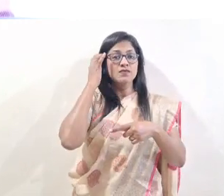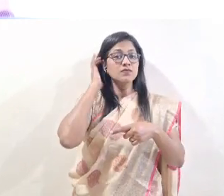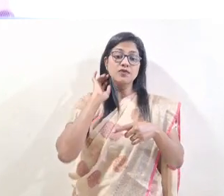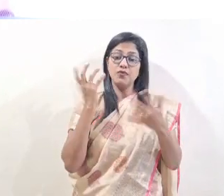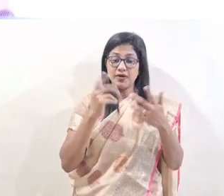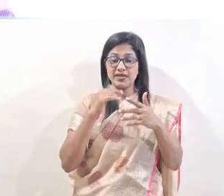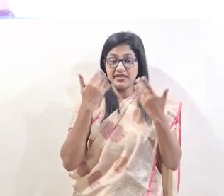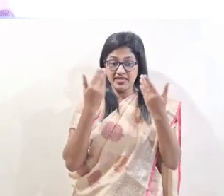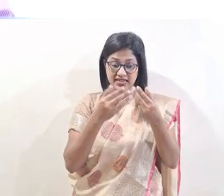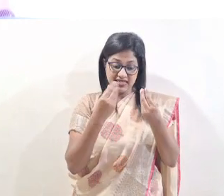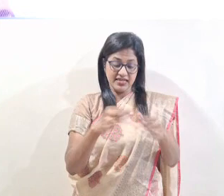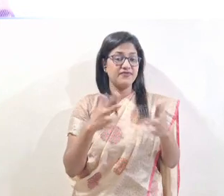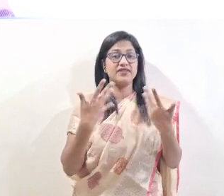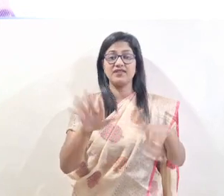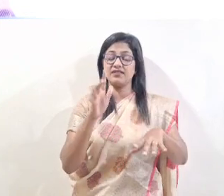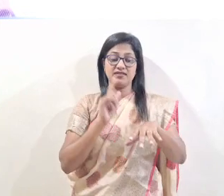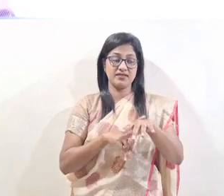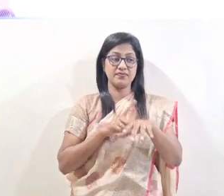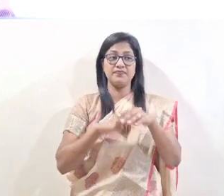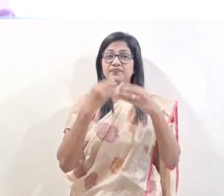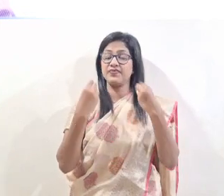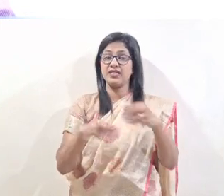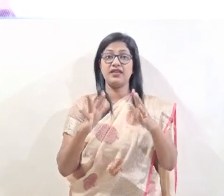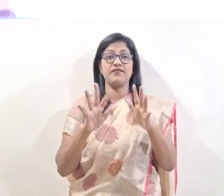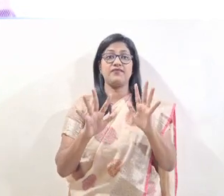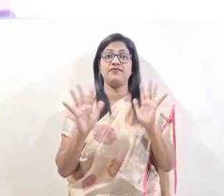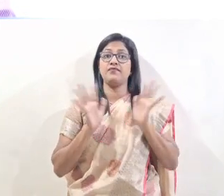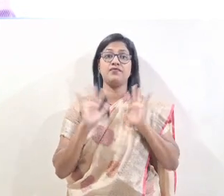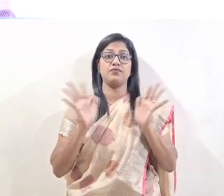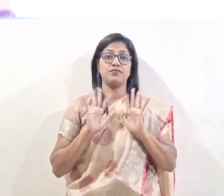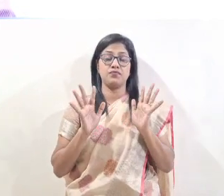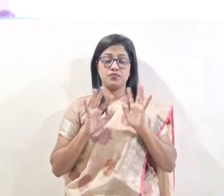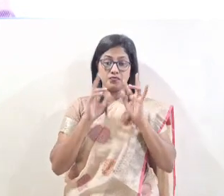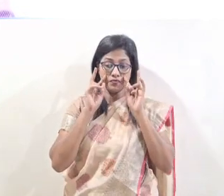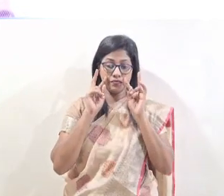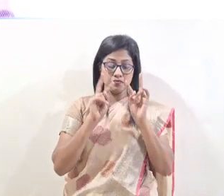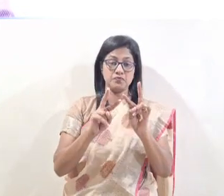it at any point of time for any reaction.